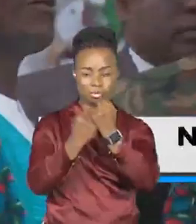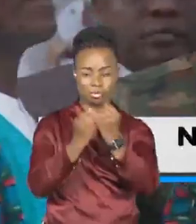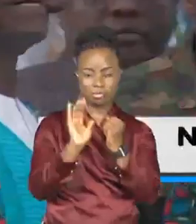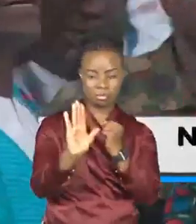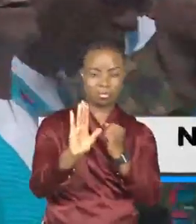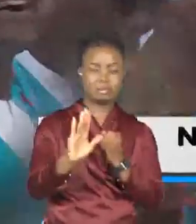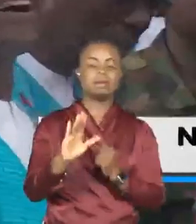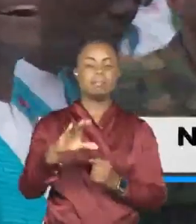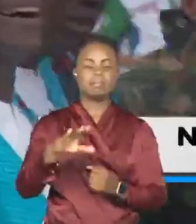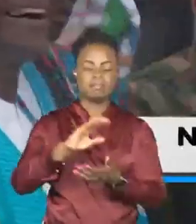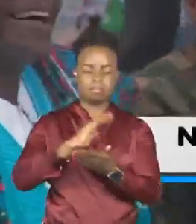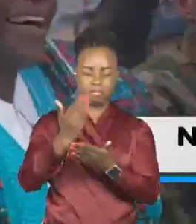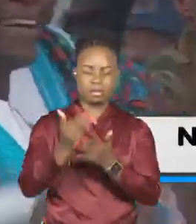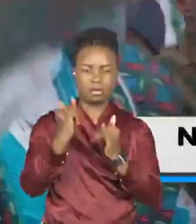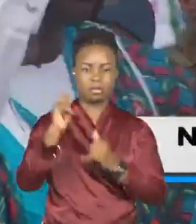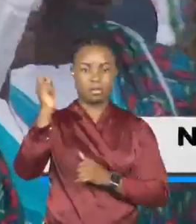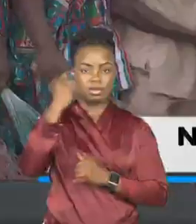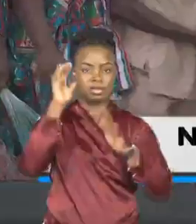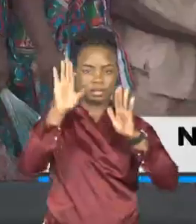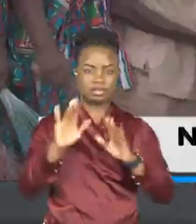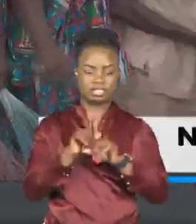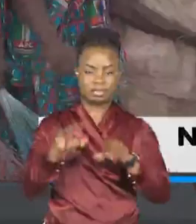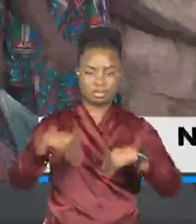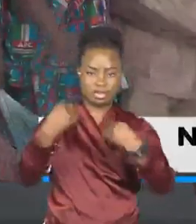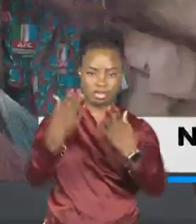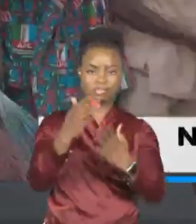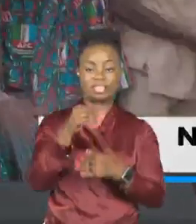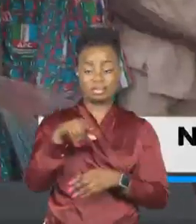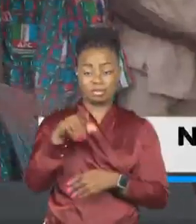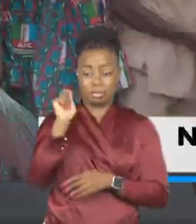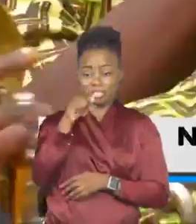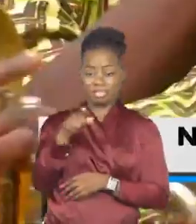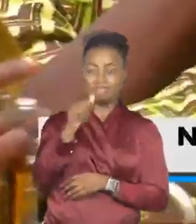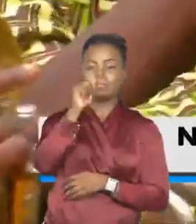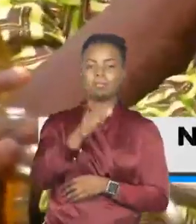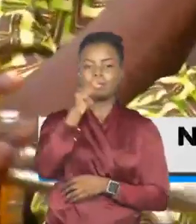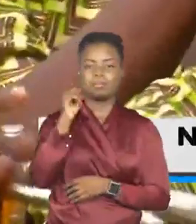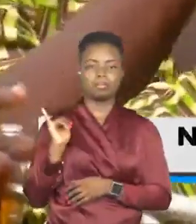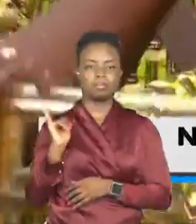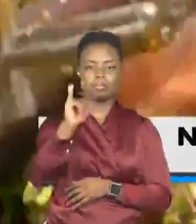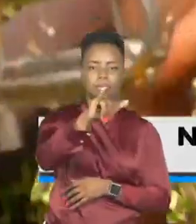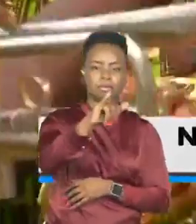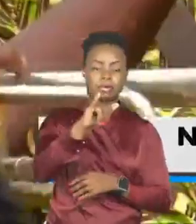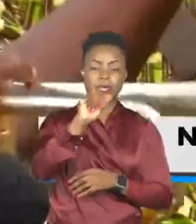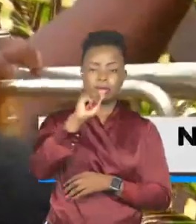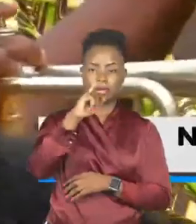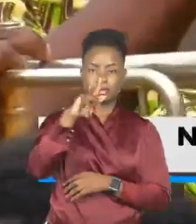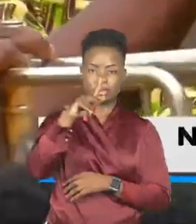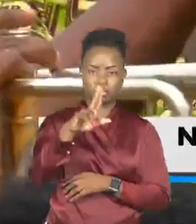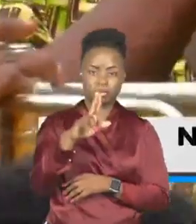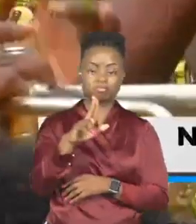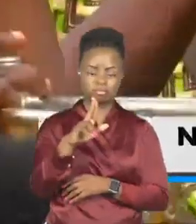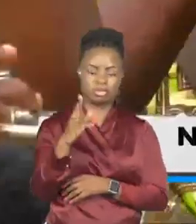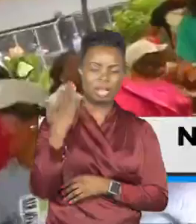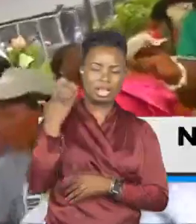funding the new president's campaign and even lending him a private jet. But Atiku switched sides again in 2017 and